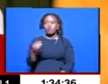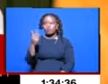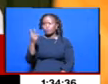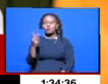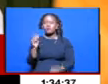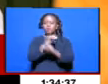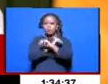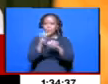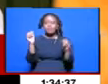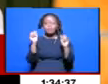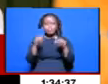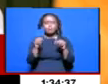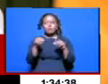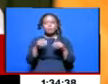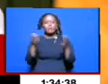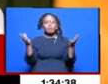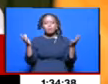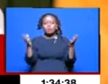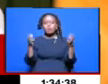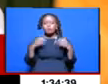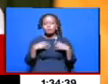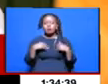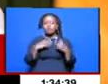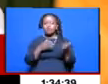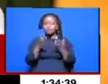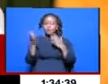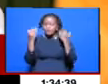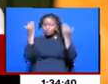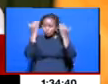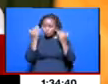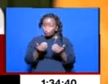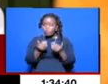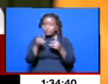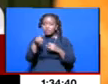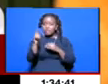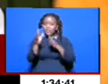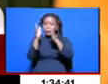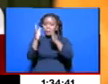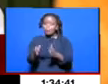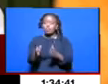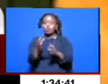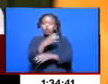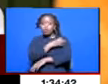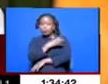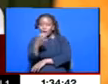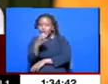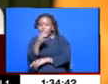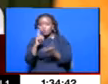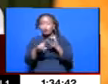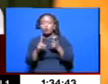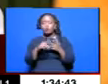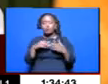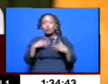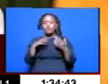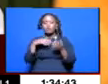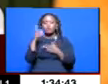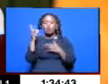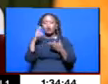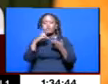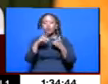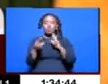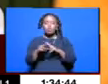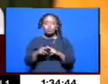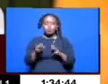sued in his personal capacity for acts or omissions alleged to be in violation of the